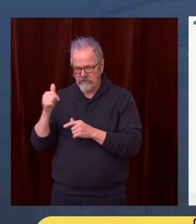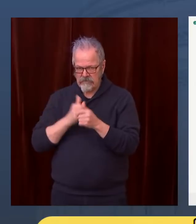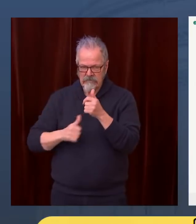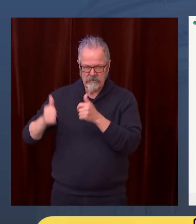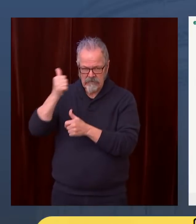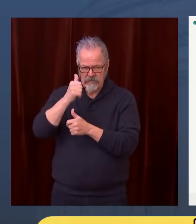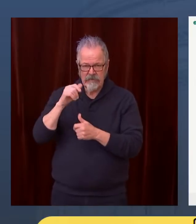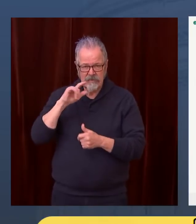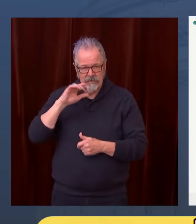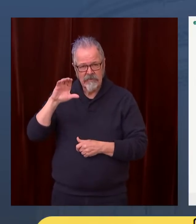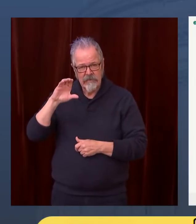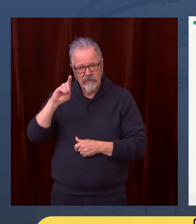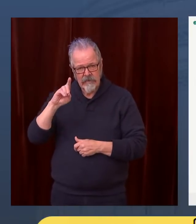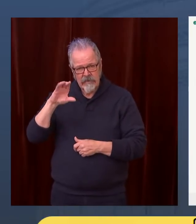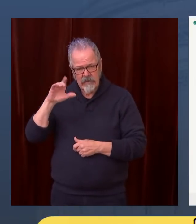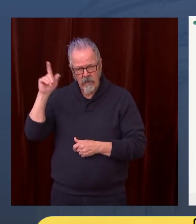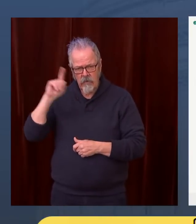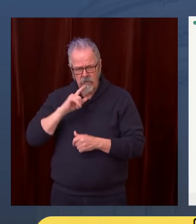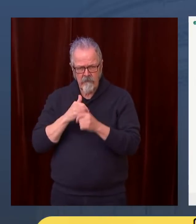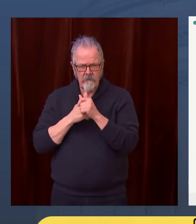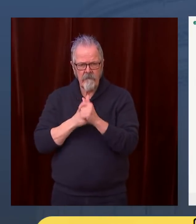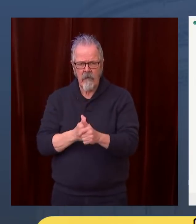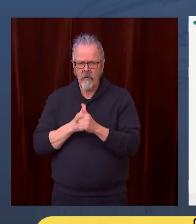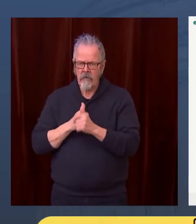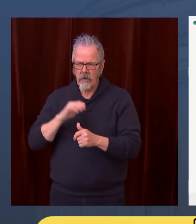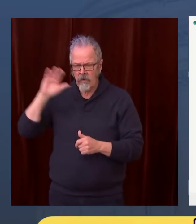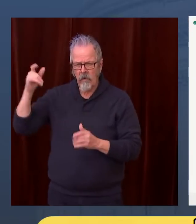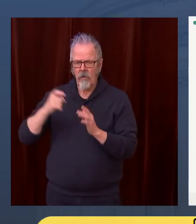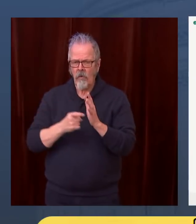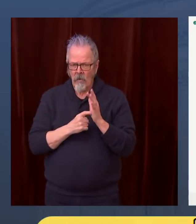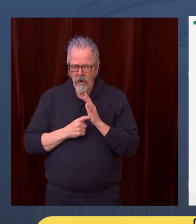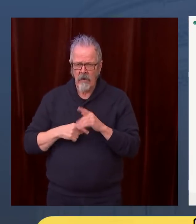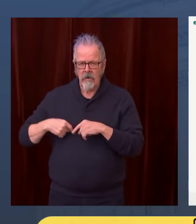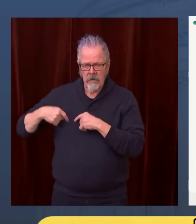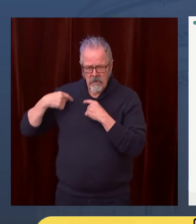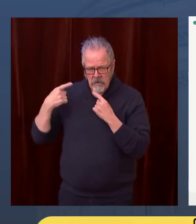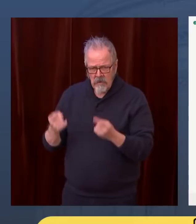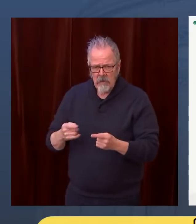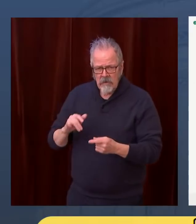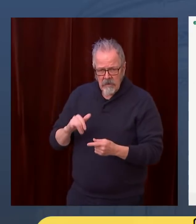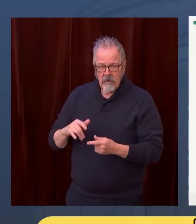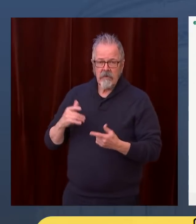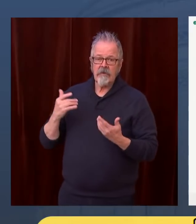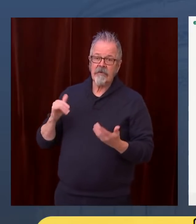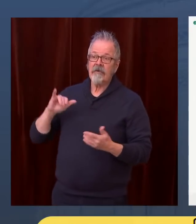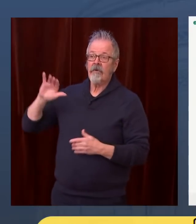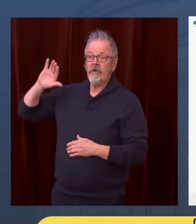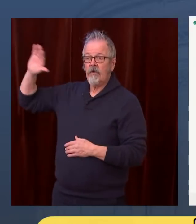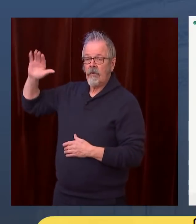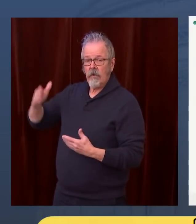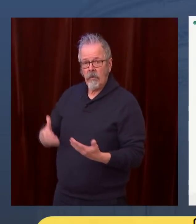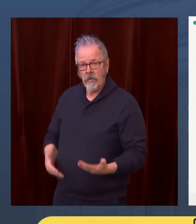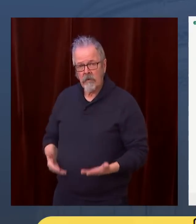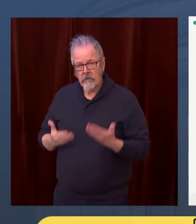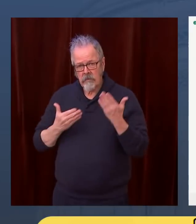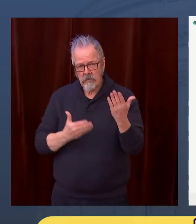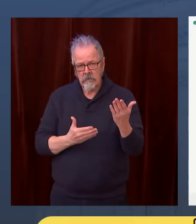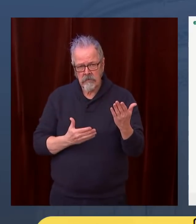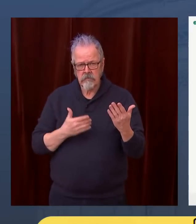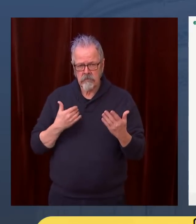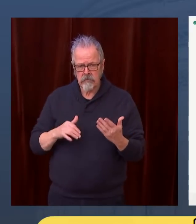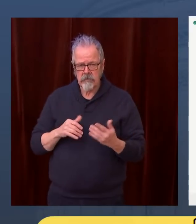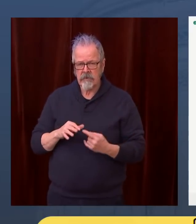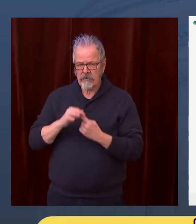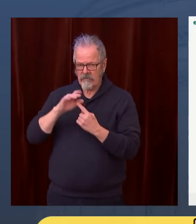state has been tightly aligned with as the requirements become just that, guidance recommendations, except again, where the governor indicated it looks as